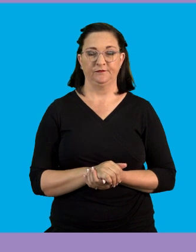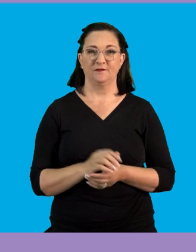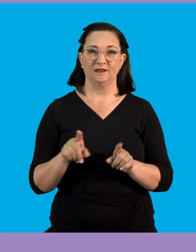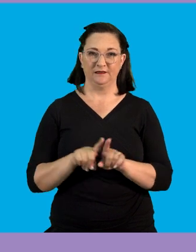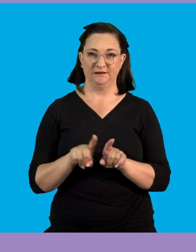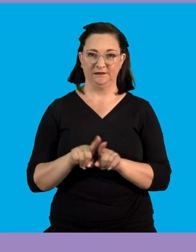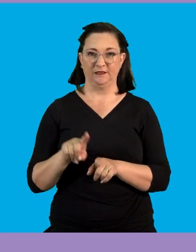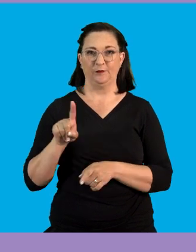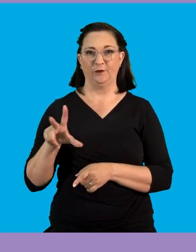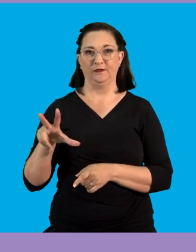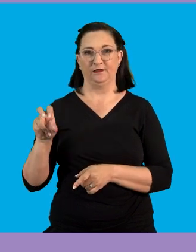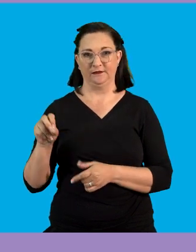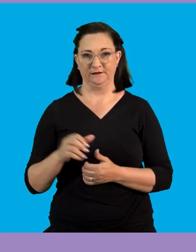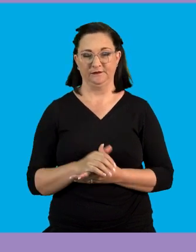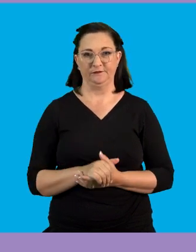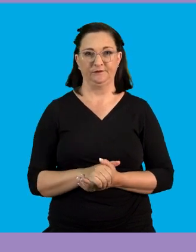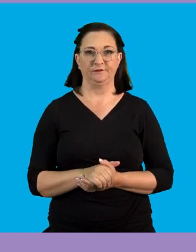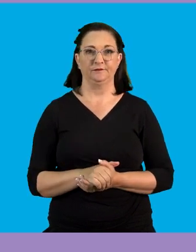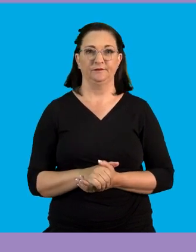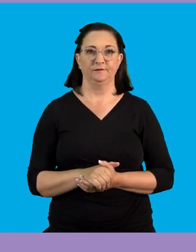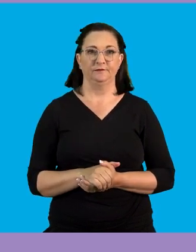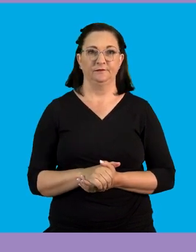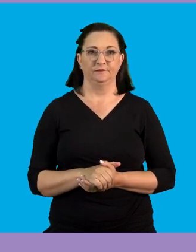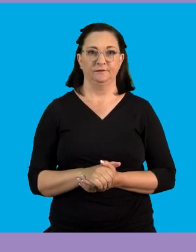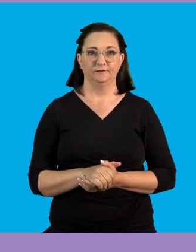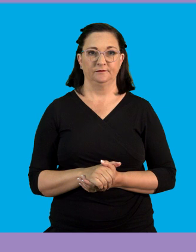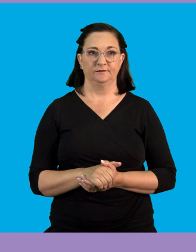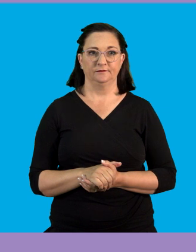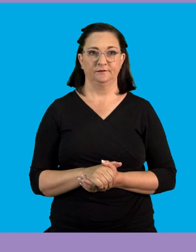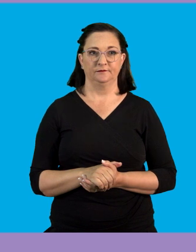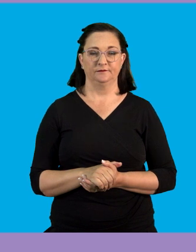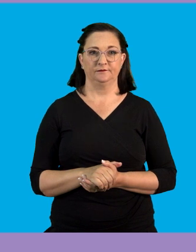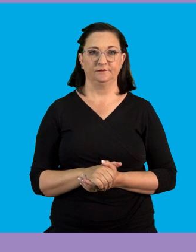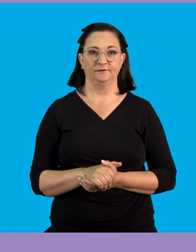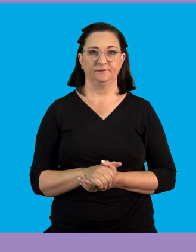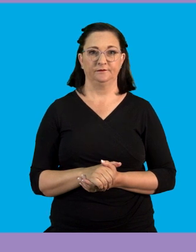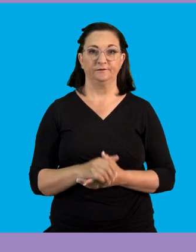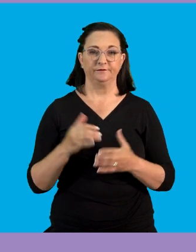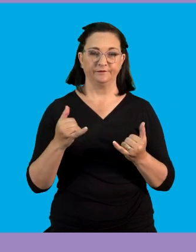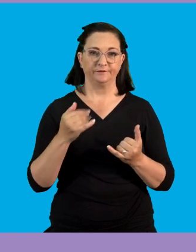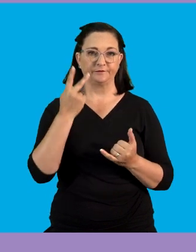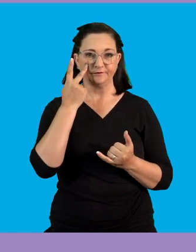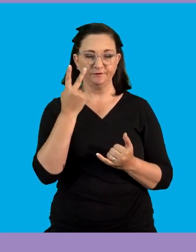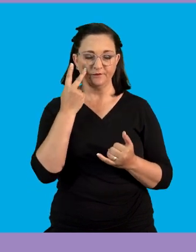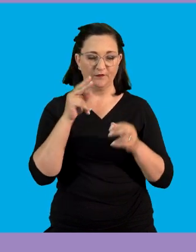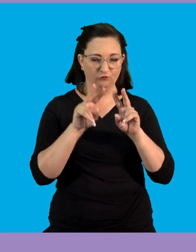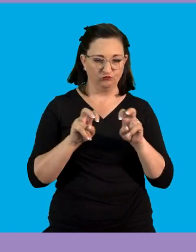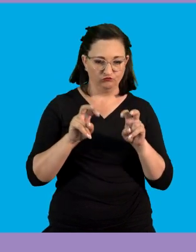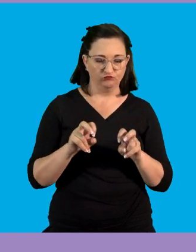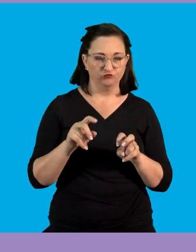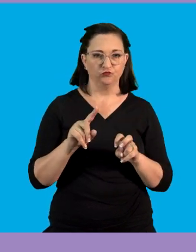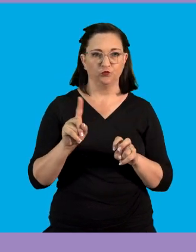equals 180, and the next one also equals 180. Therefore, we are now saying, as